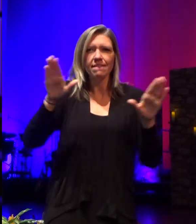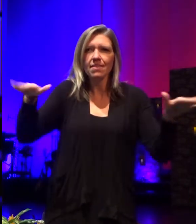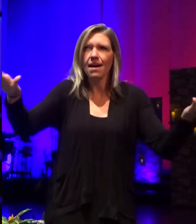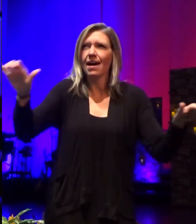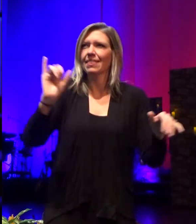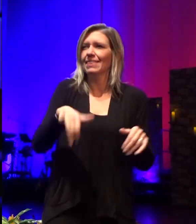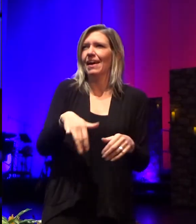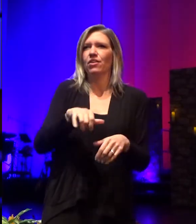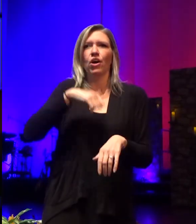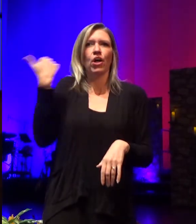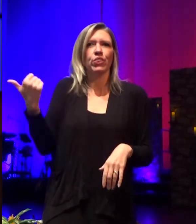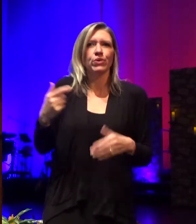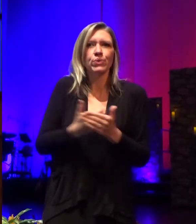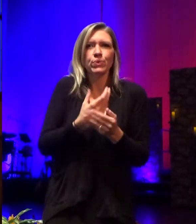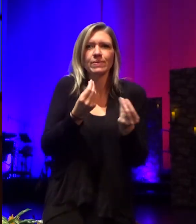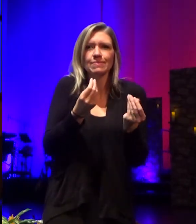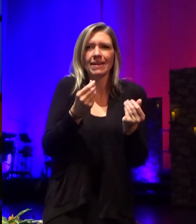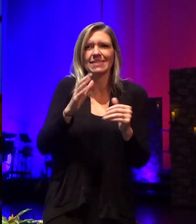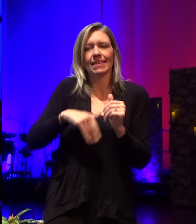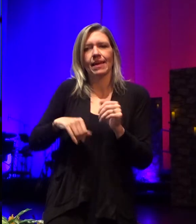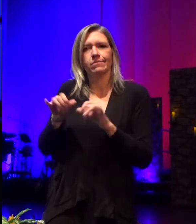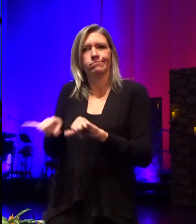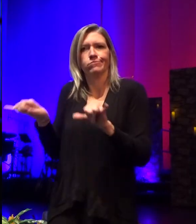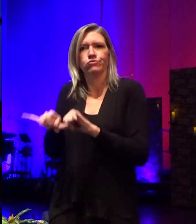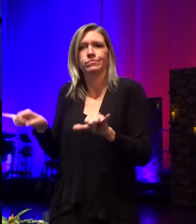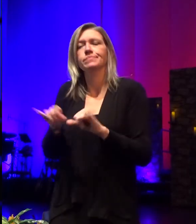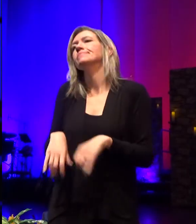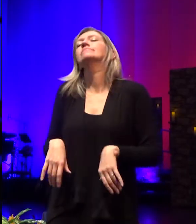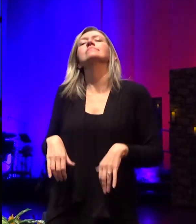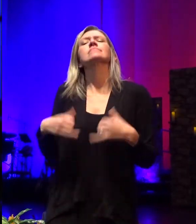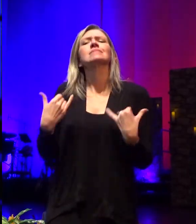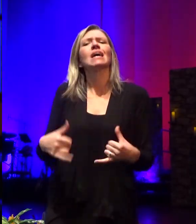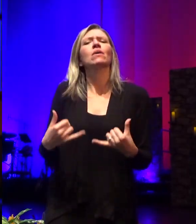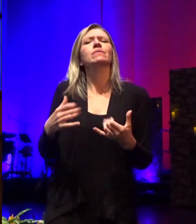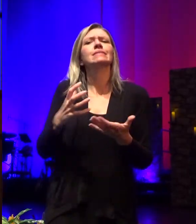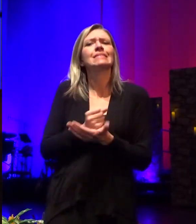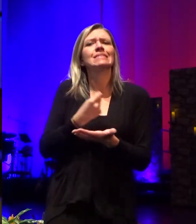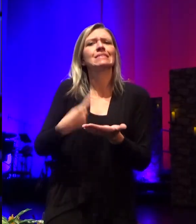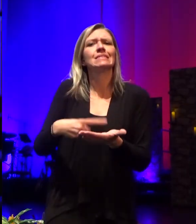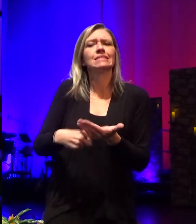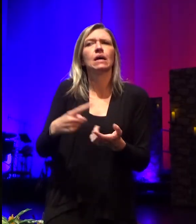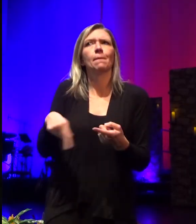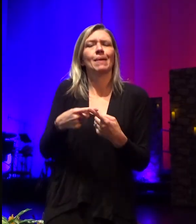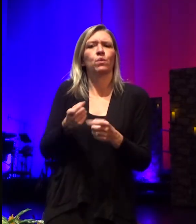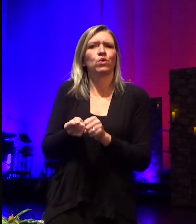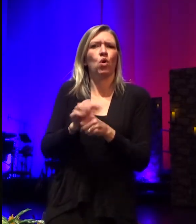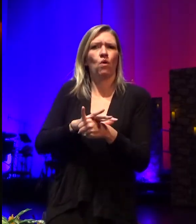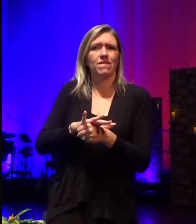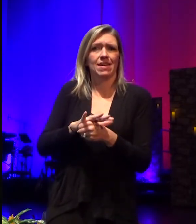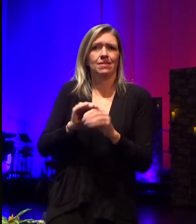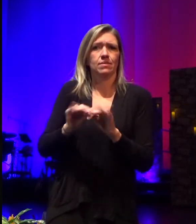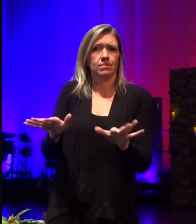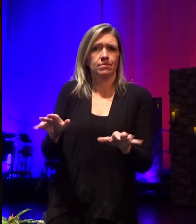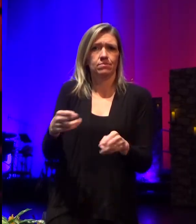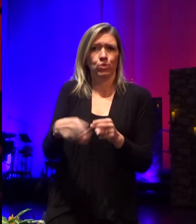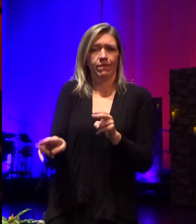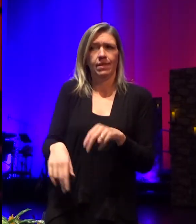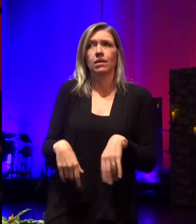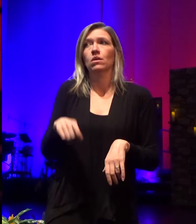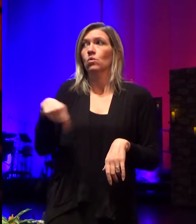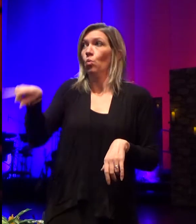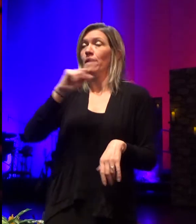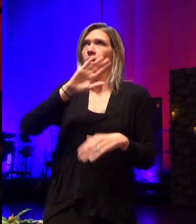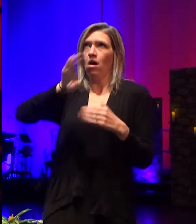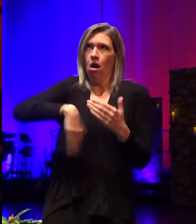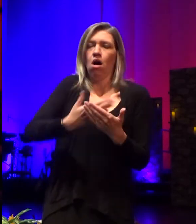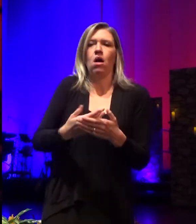rut. Now, I want to talk a little bit here about COVID. Now, we all had to shift a lot of patterns and behaviors when COVID was in